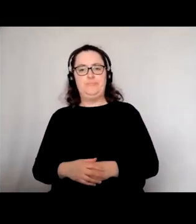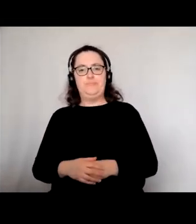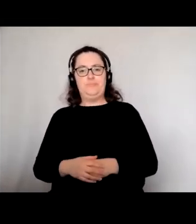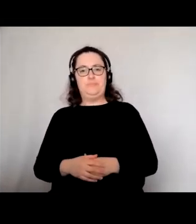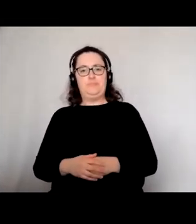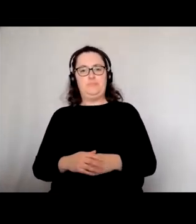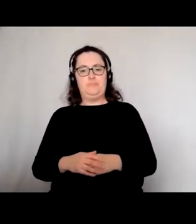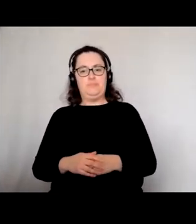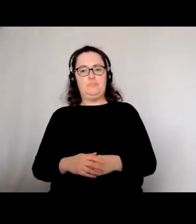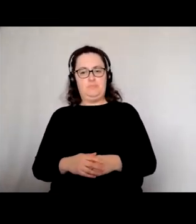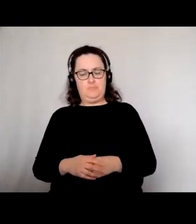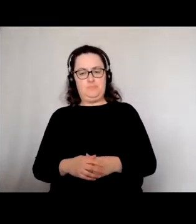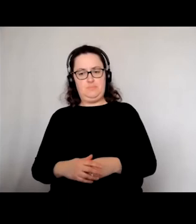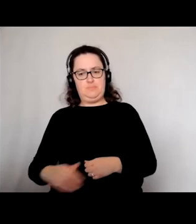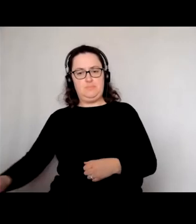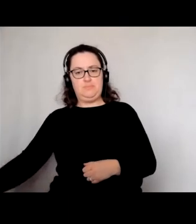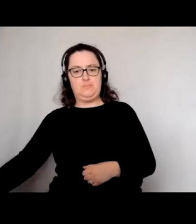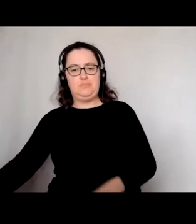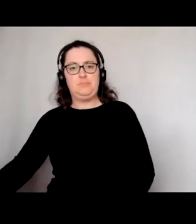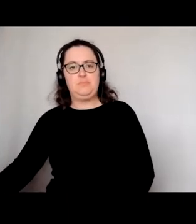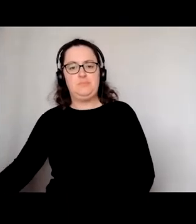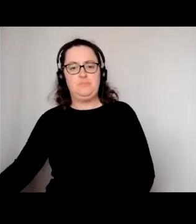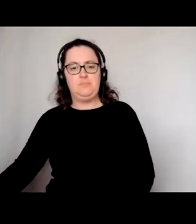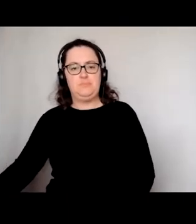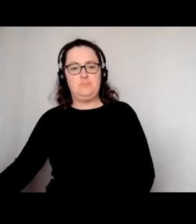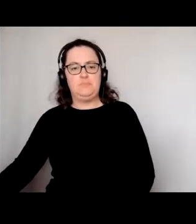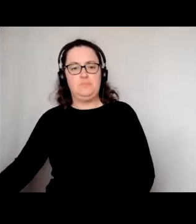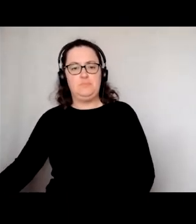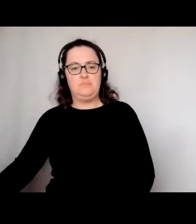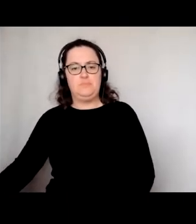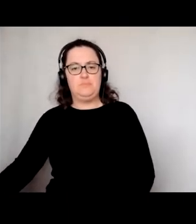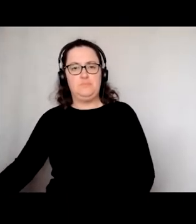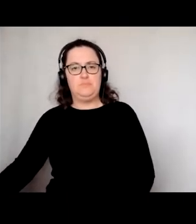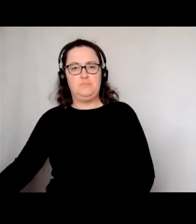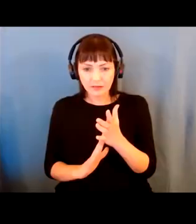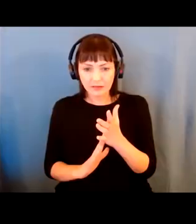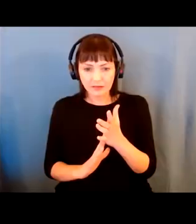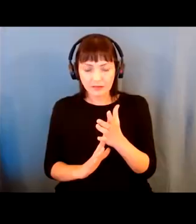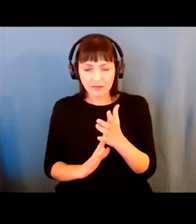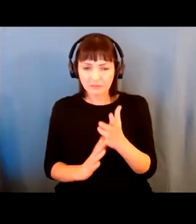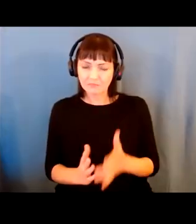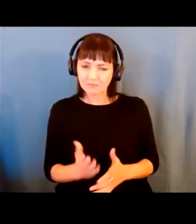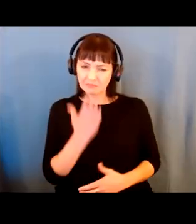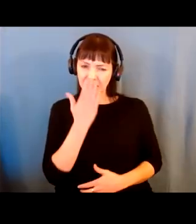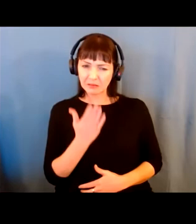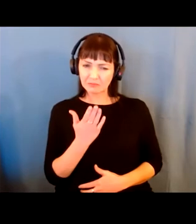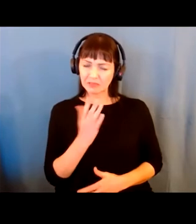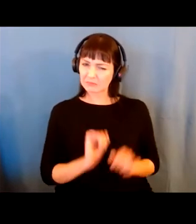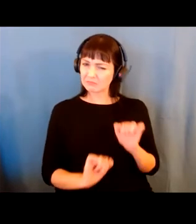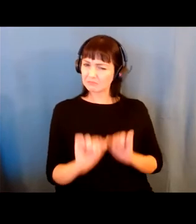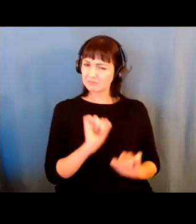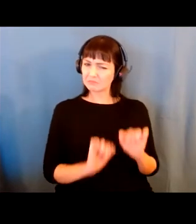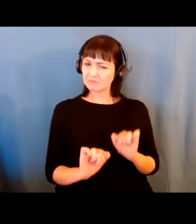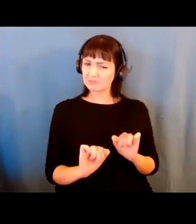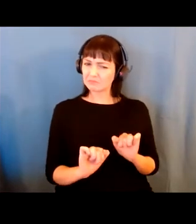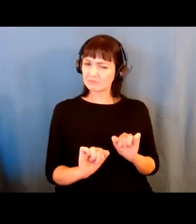the way of drawing in experiences. And yet people seem very resistant to that. And I've never, you know, non-disabled people see disability